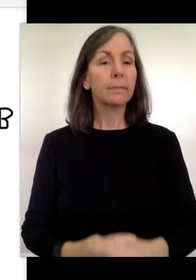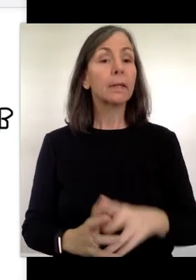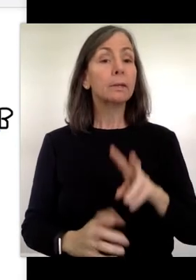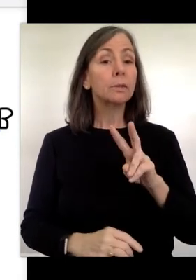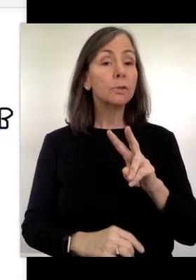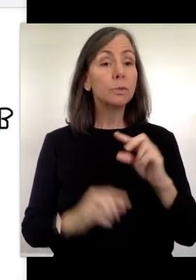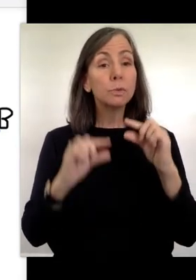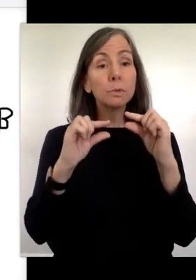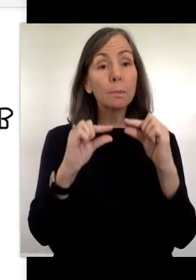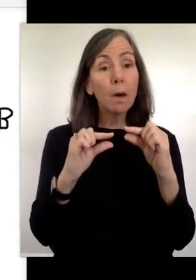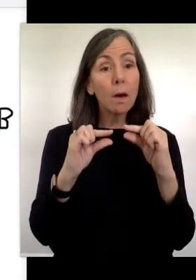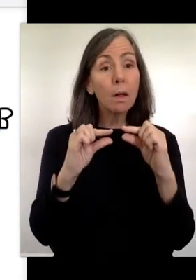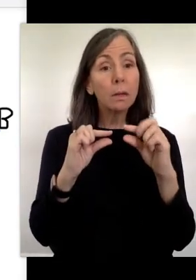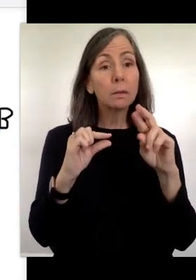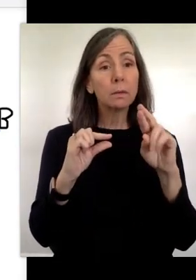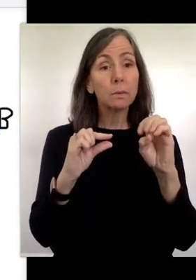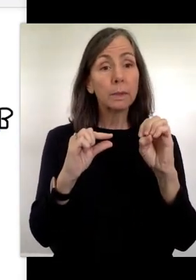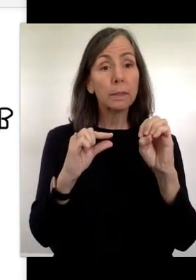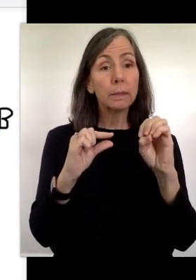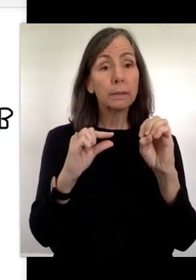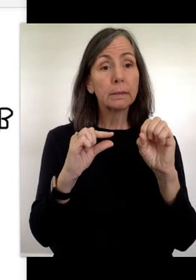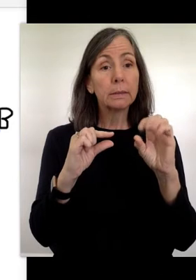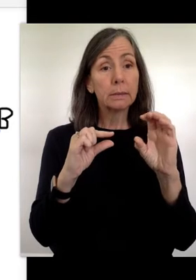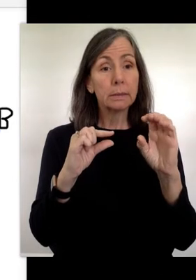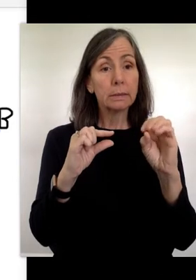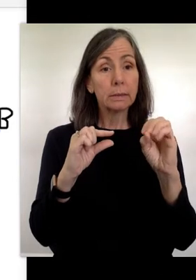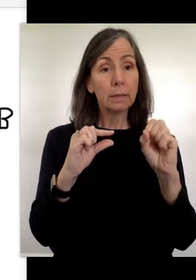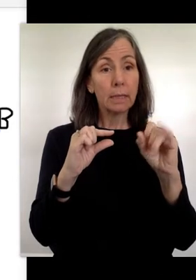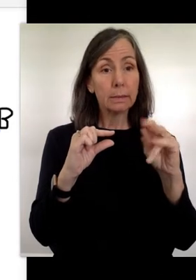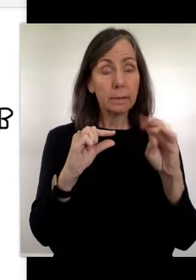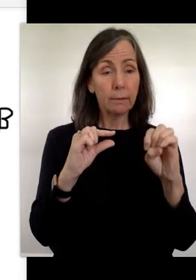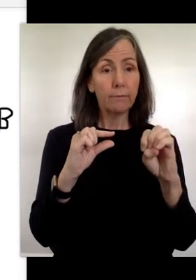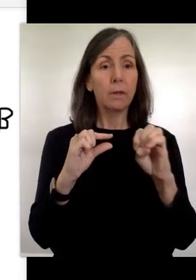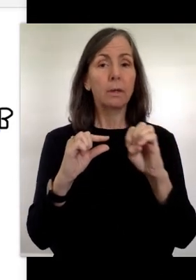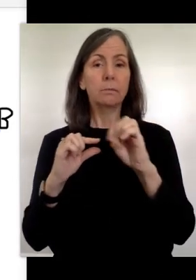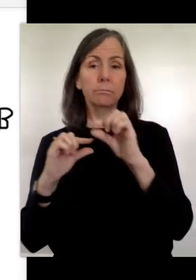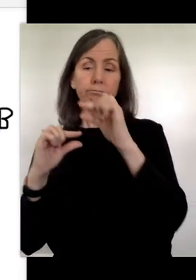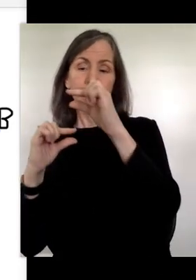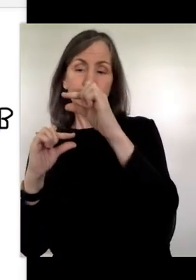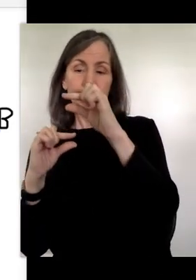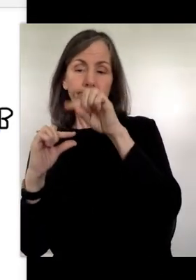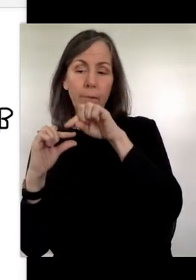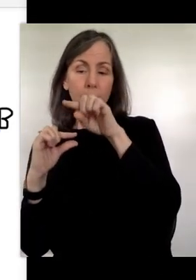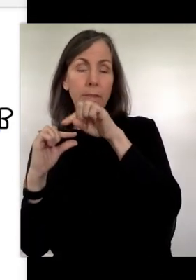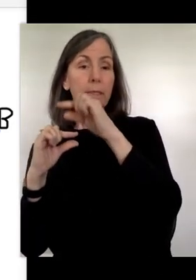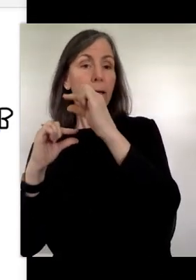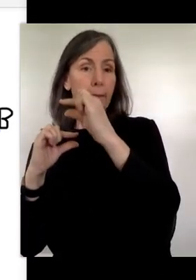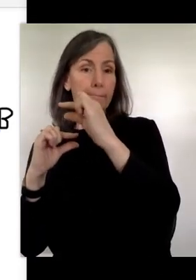lowercase on the side.